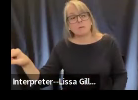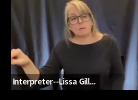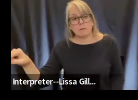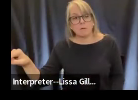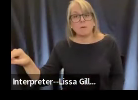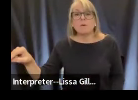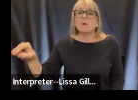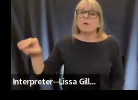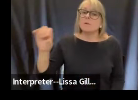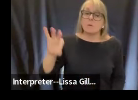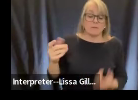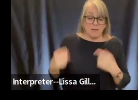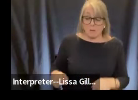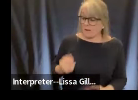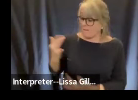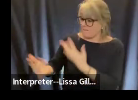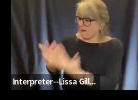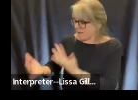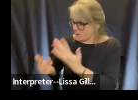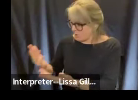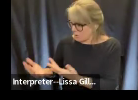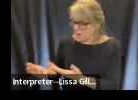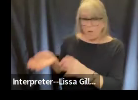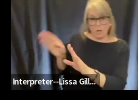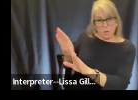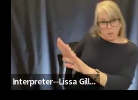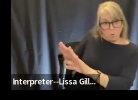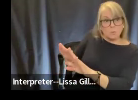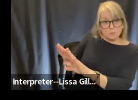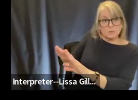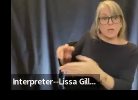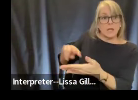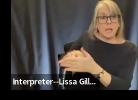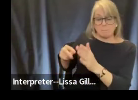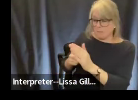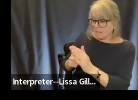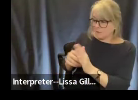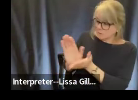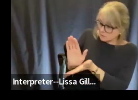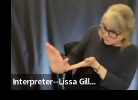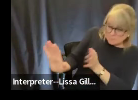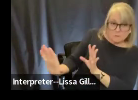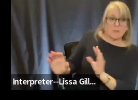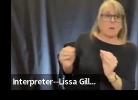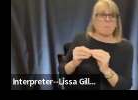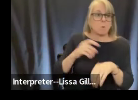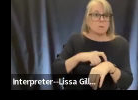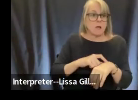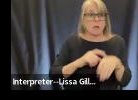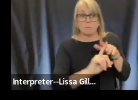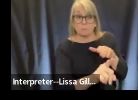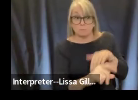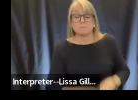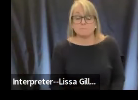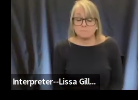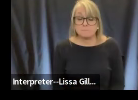of a fire, a closed door can limit the spread of flames by restricting the oxygen, and this can allow, again, more time to react and to